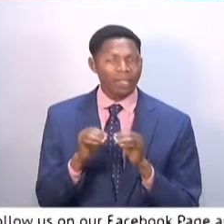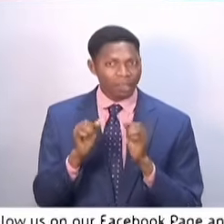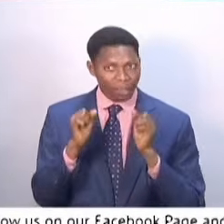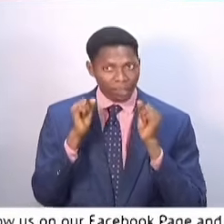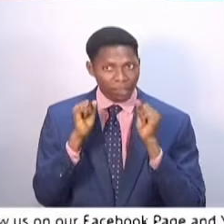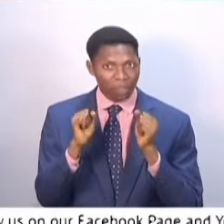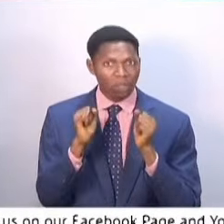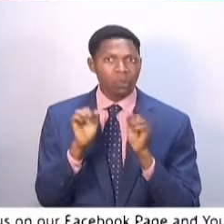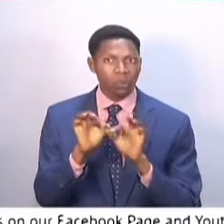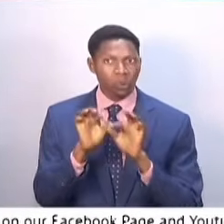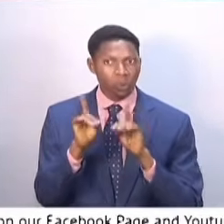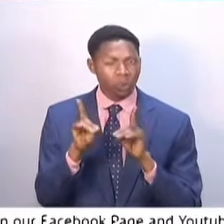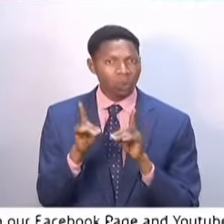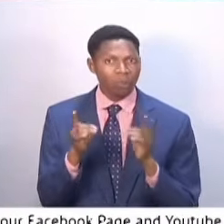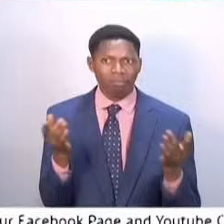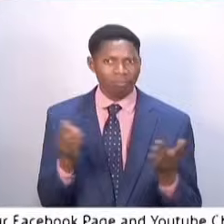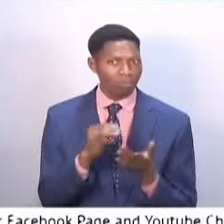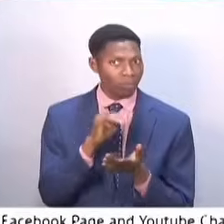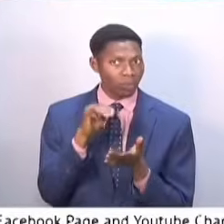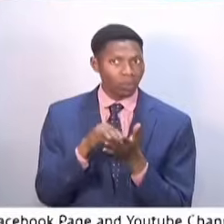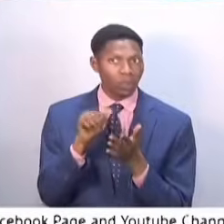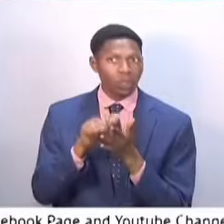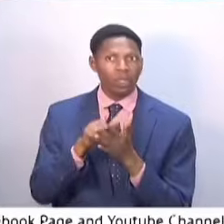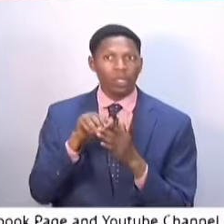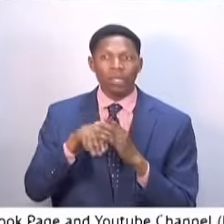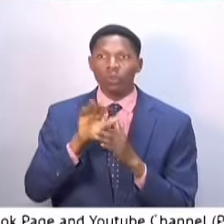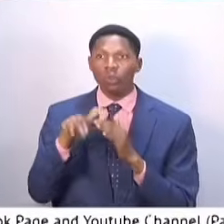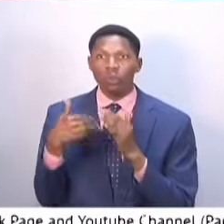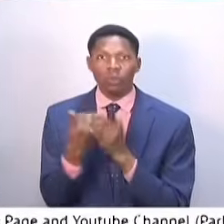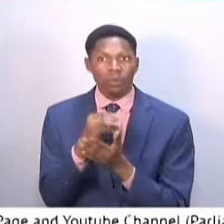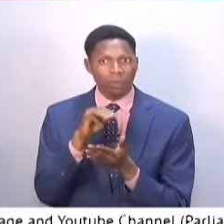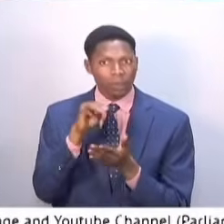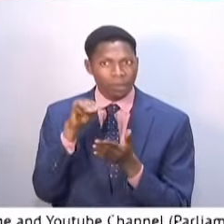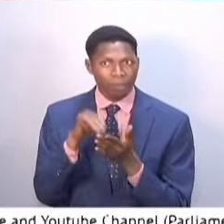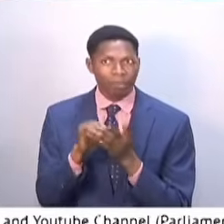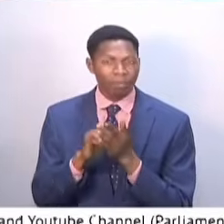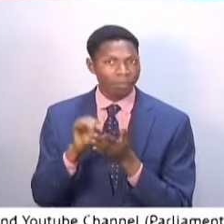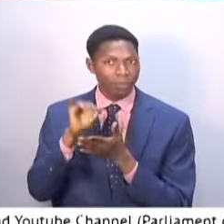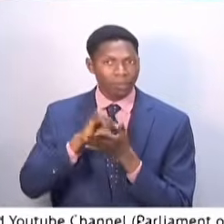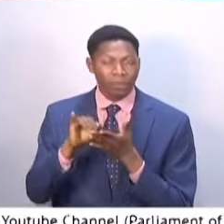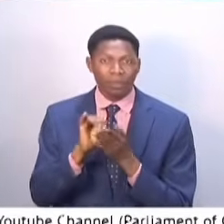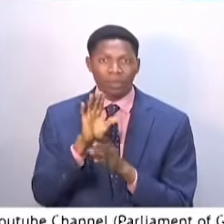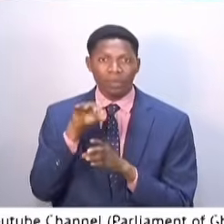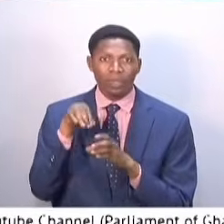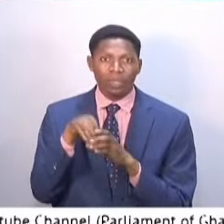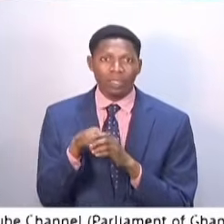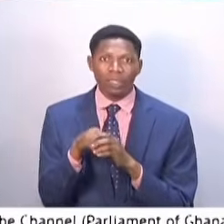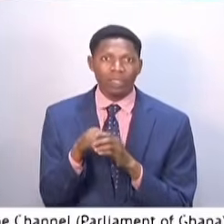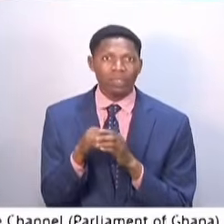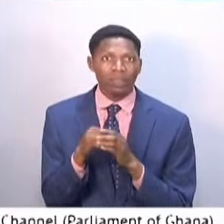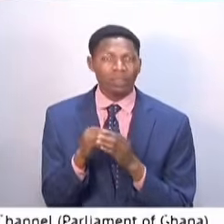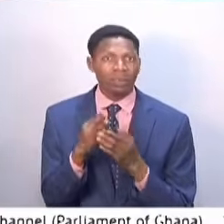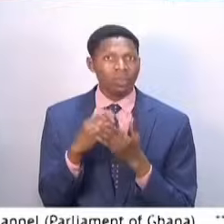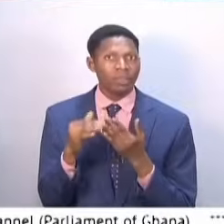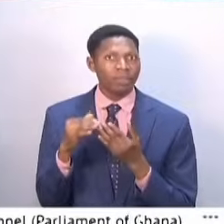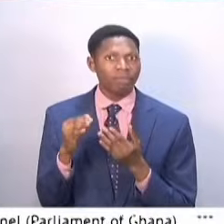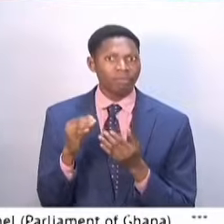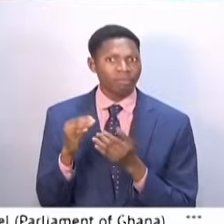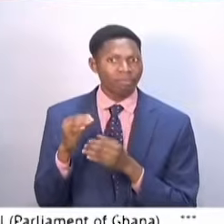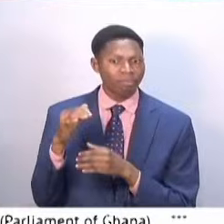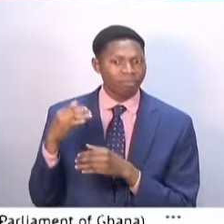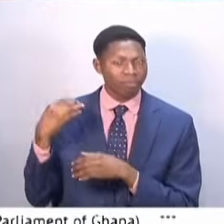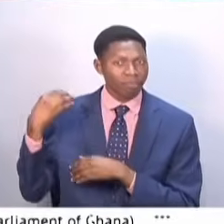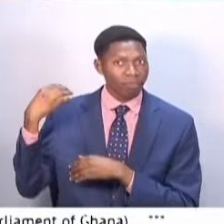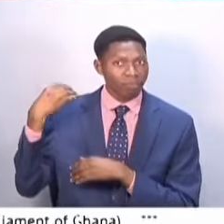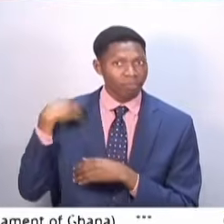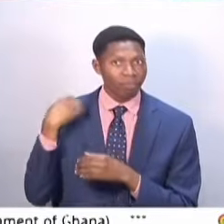medical education in all medical training institutions, introduce flexible parallel postgraduate training